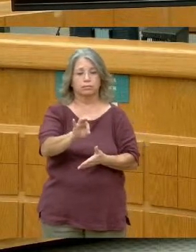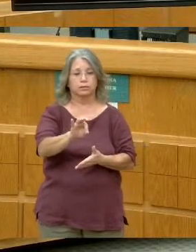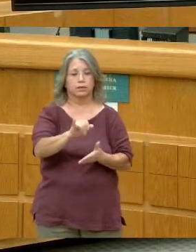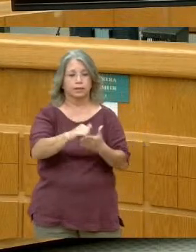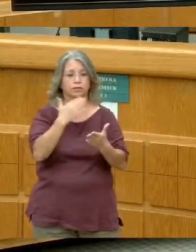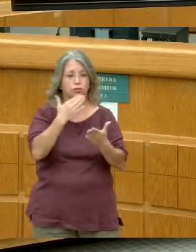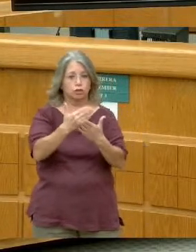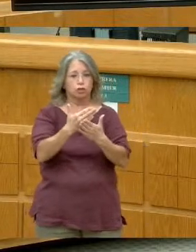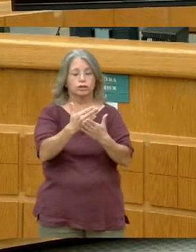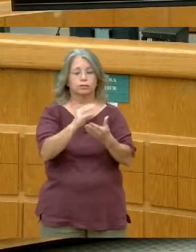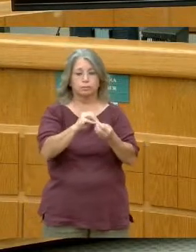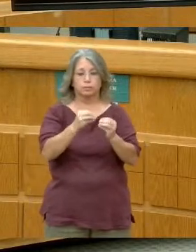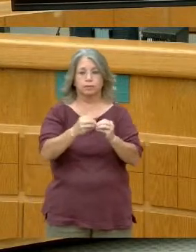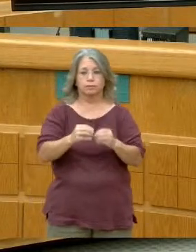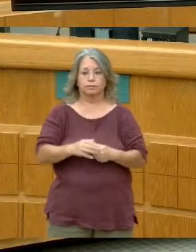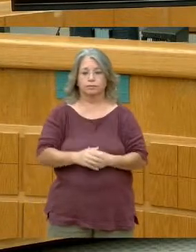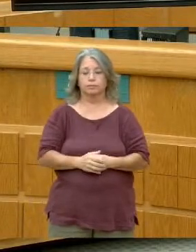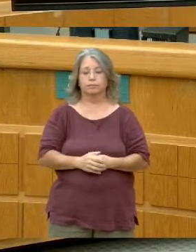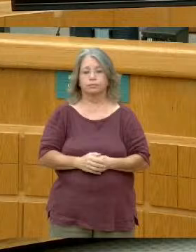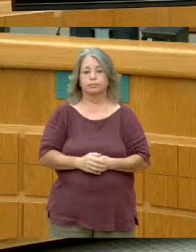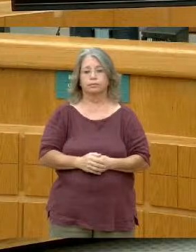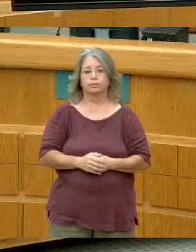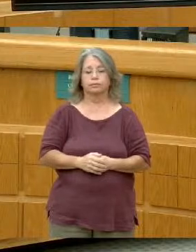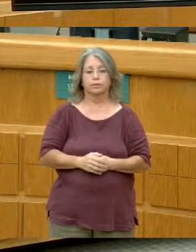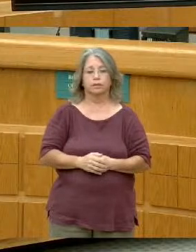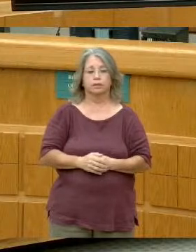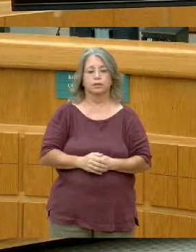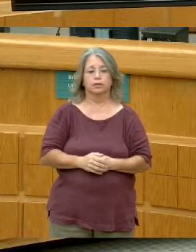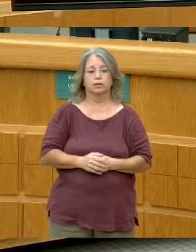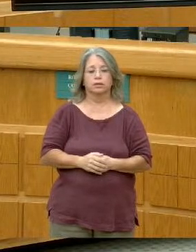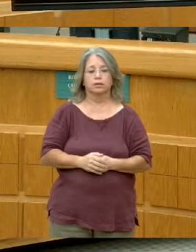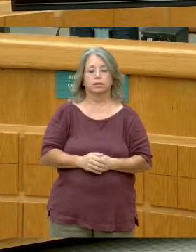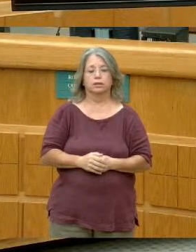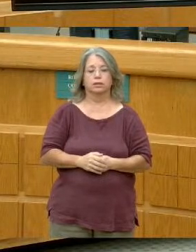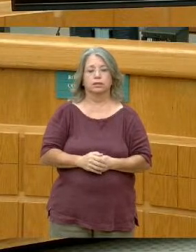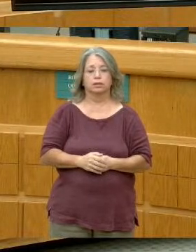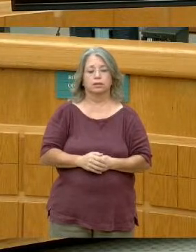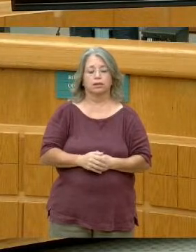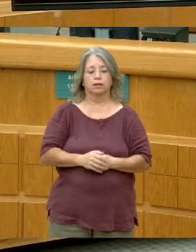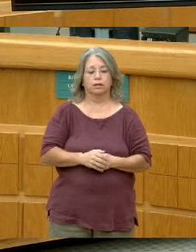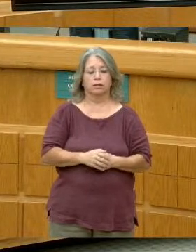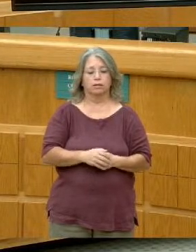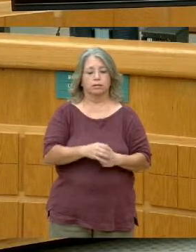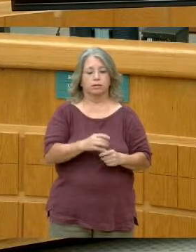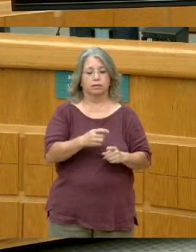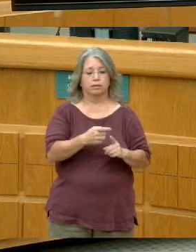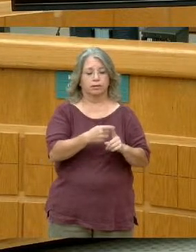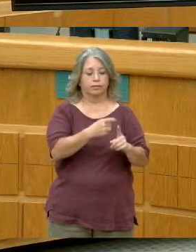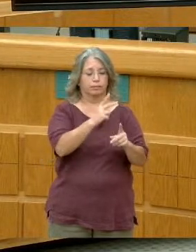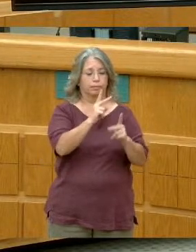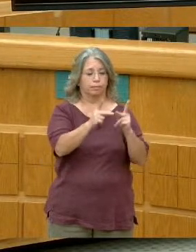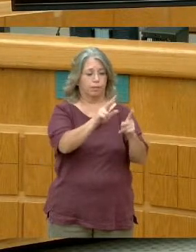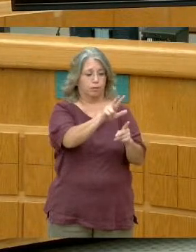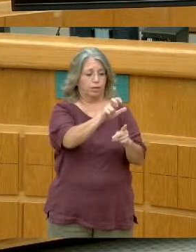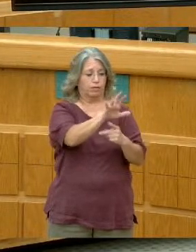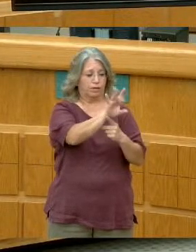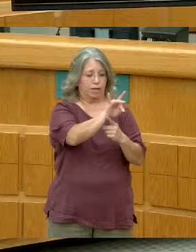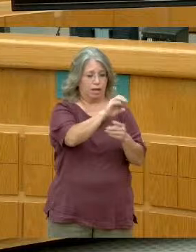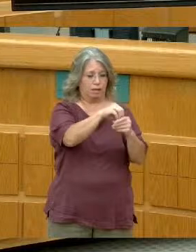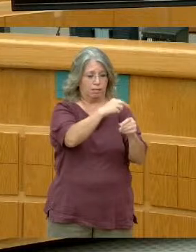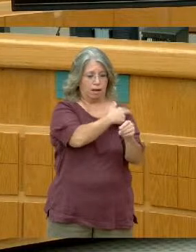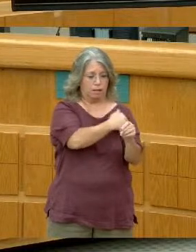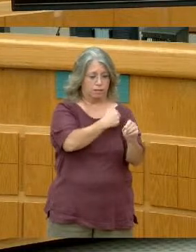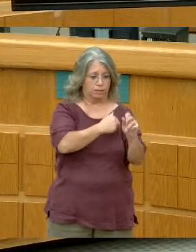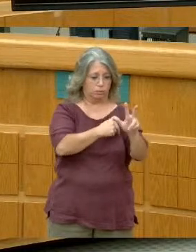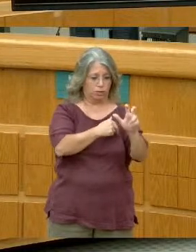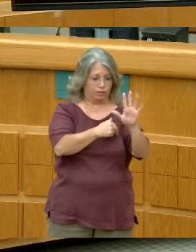good sign. And then also in the ICU, those patients that are in the hospital, the 358,